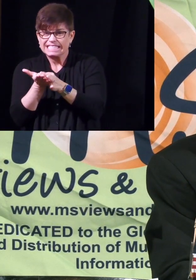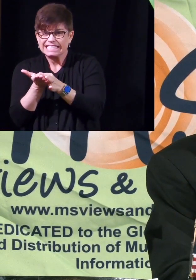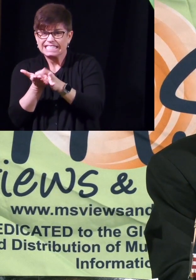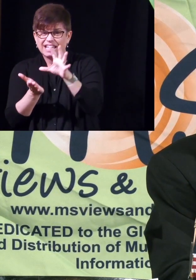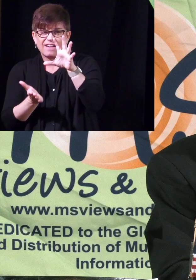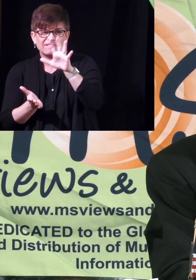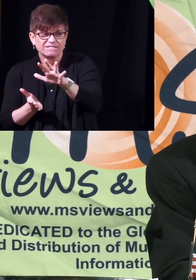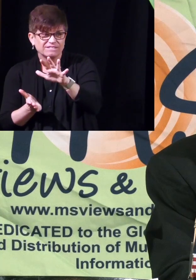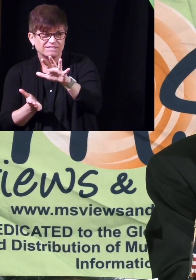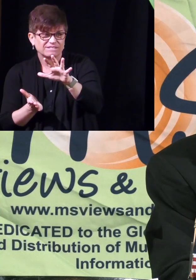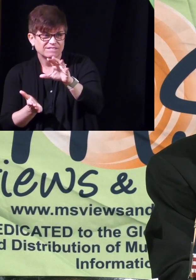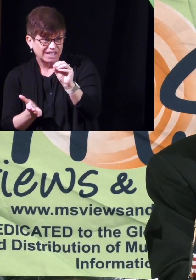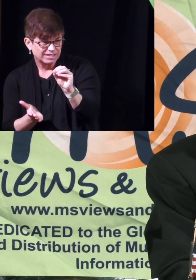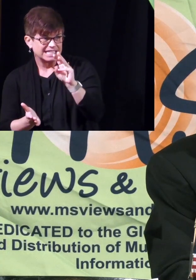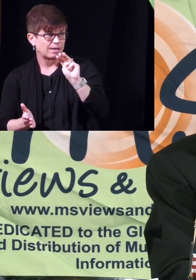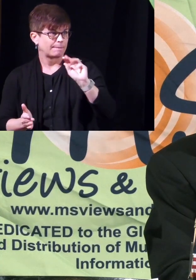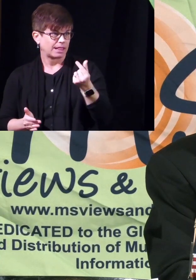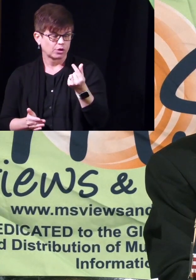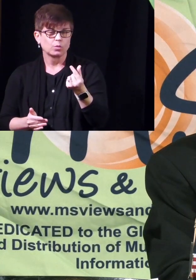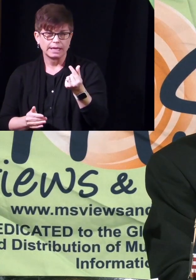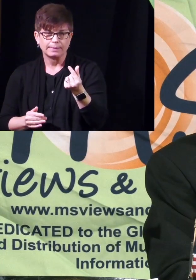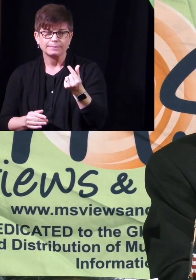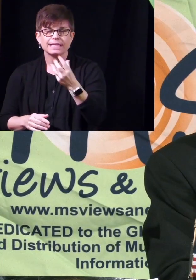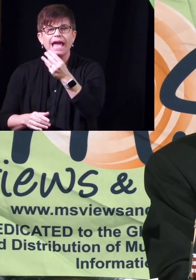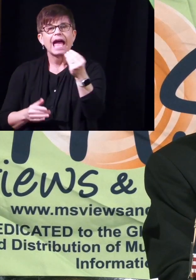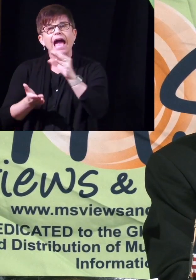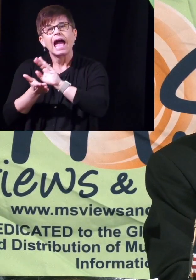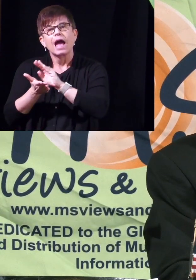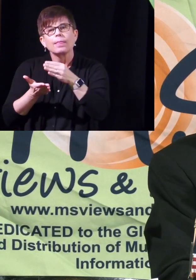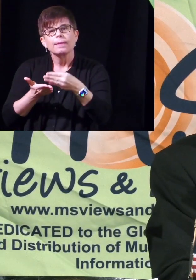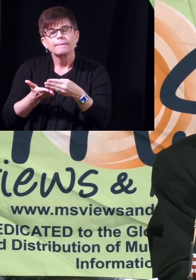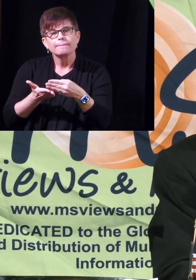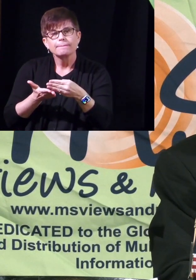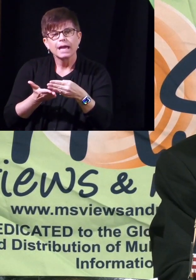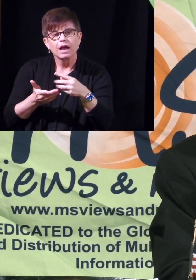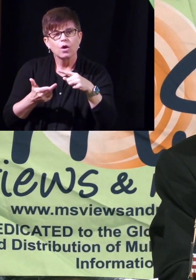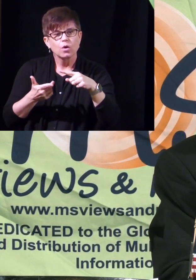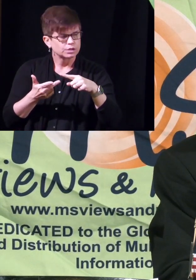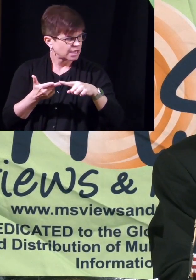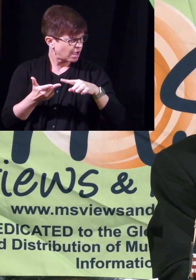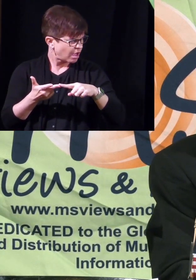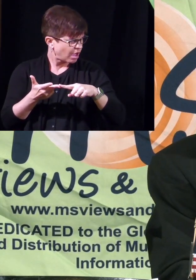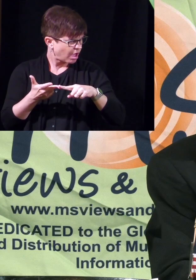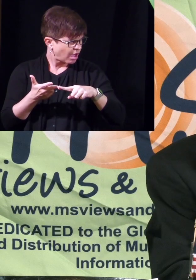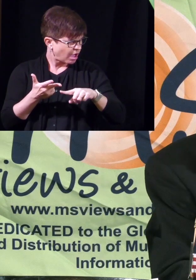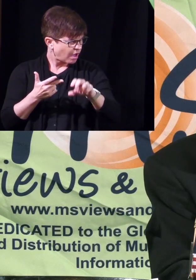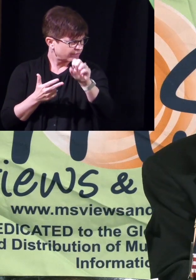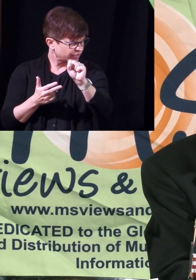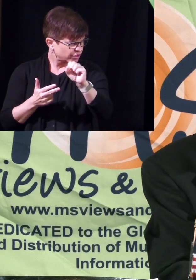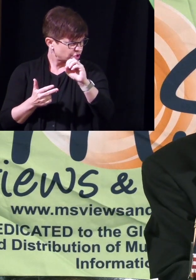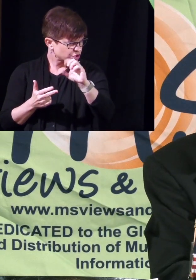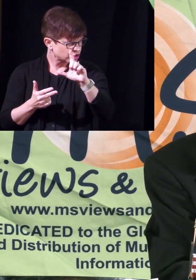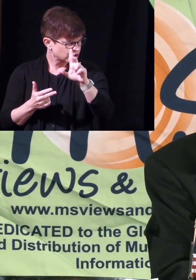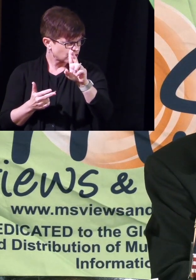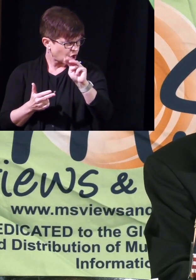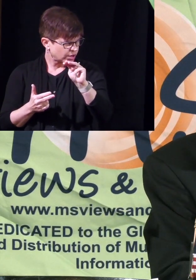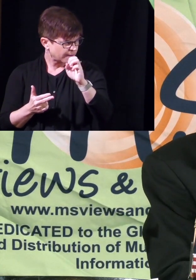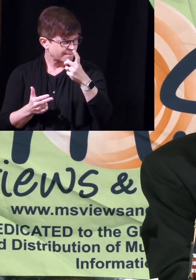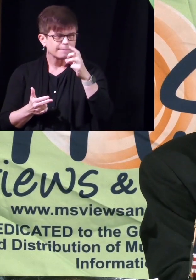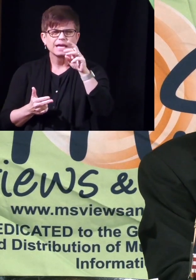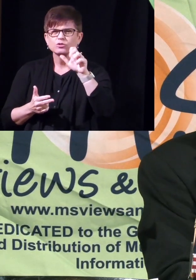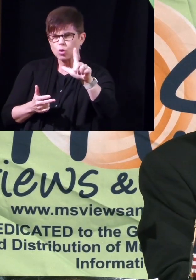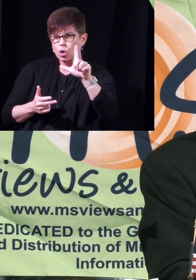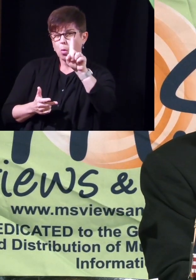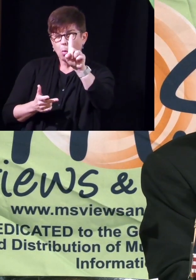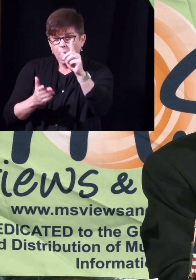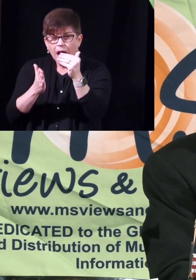50 milligrams. The amount of Solumedrol will give you is 1 gram or 1,000 milligrams. That means you've